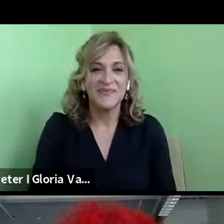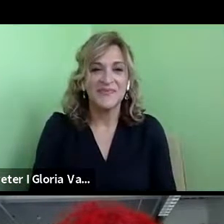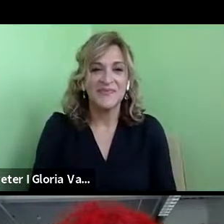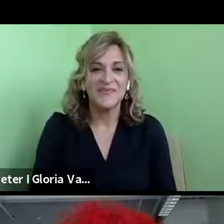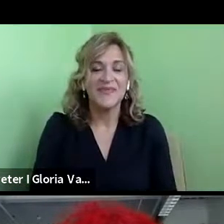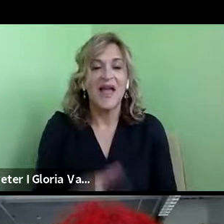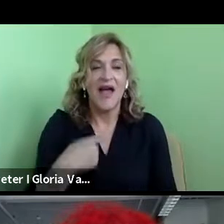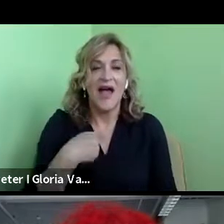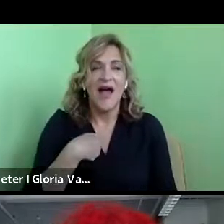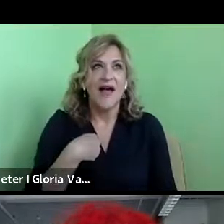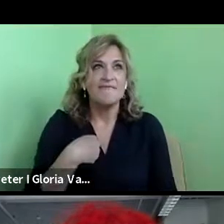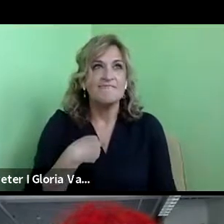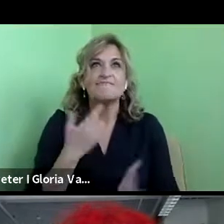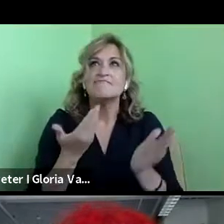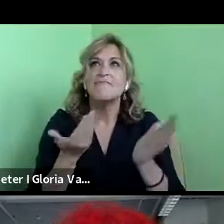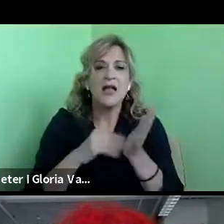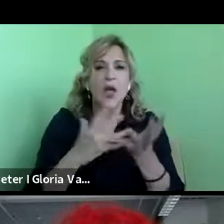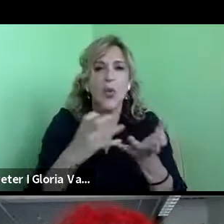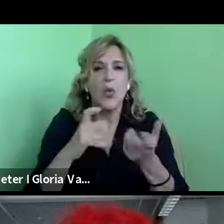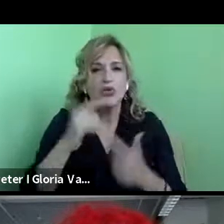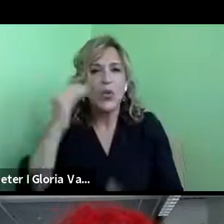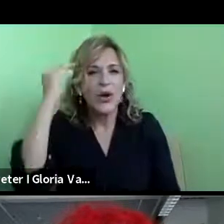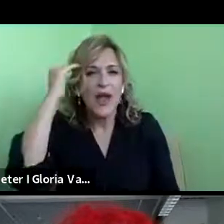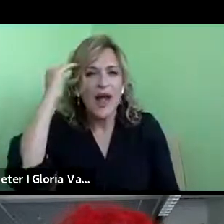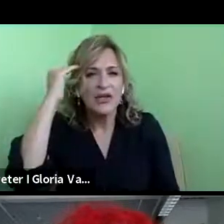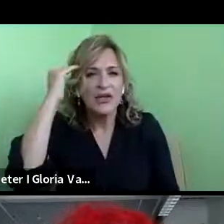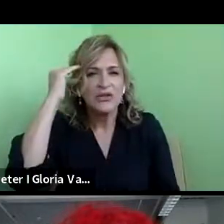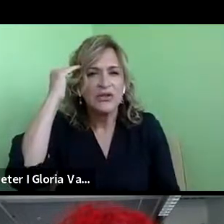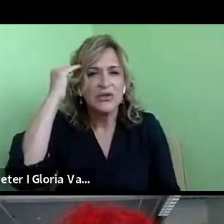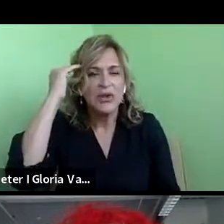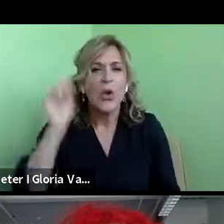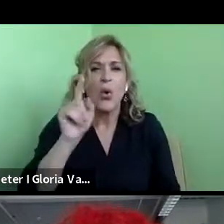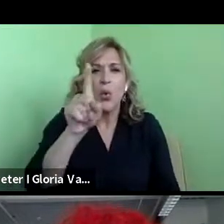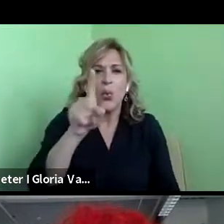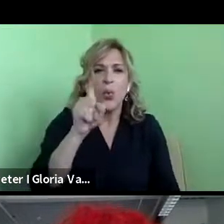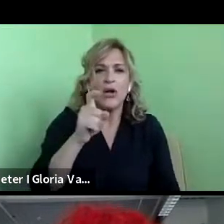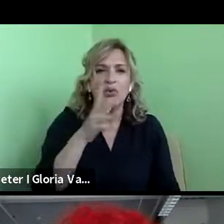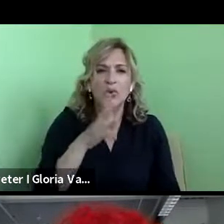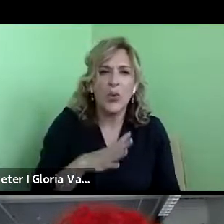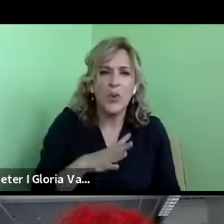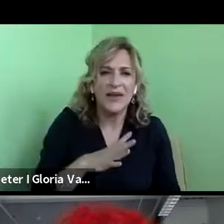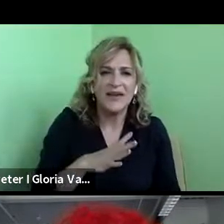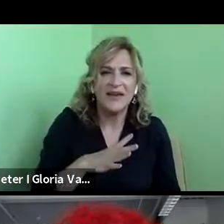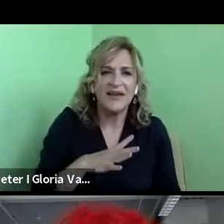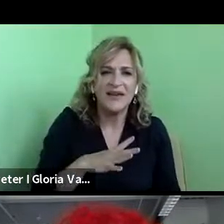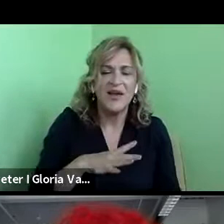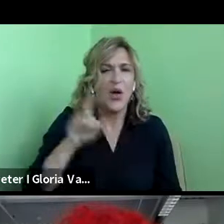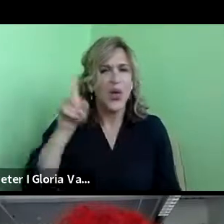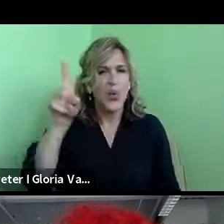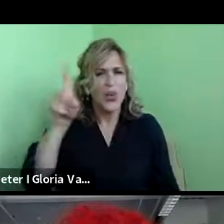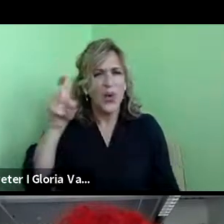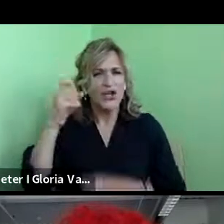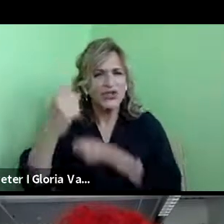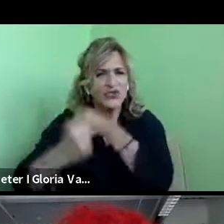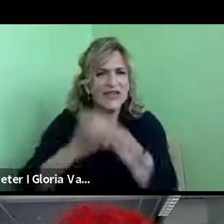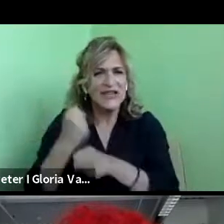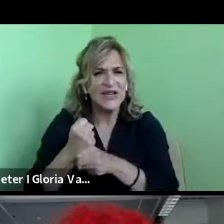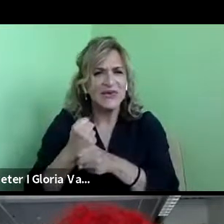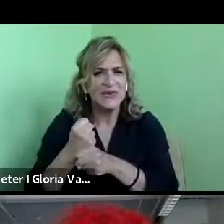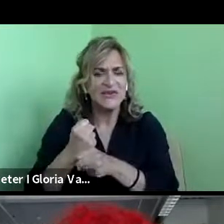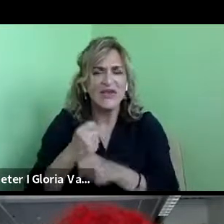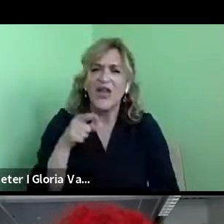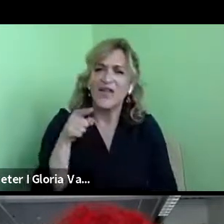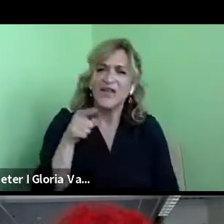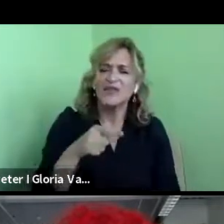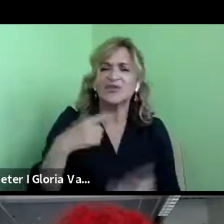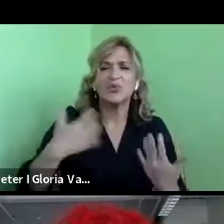again, I just want to acknowledge 100 women, 100 years. This has been an